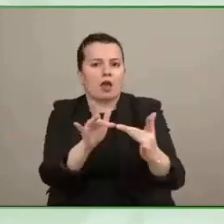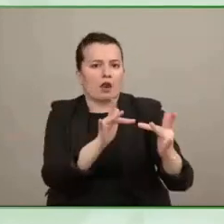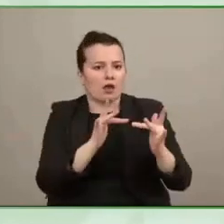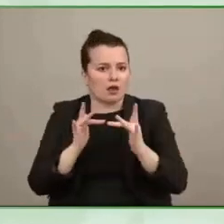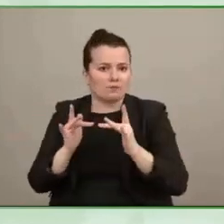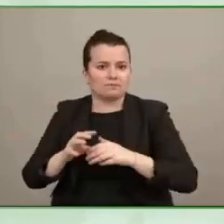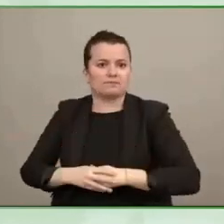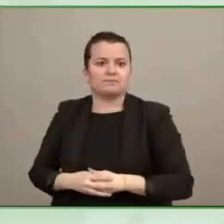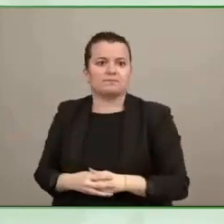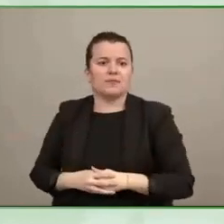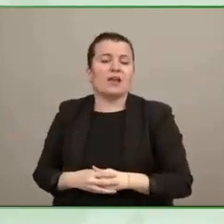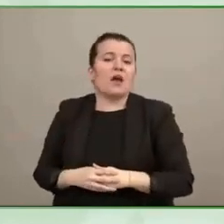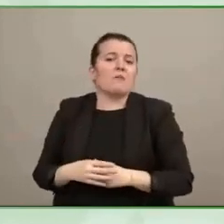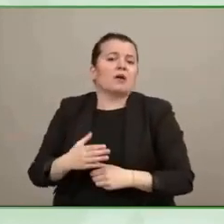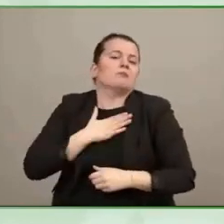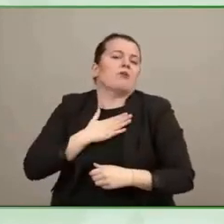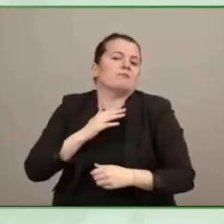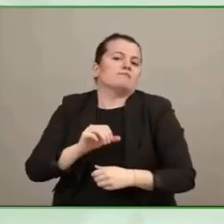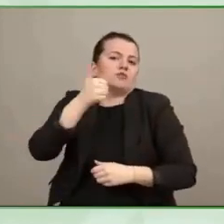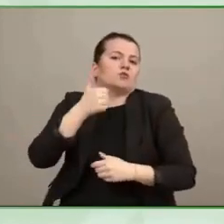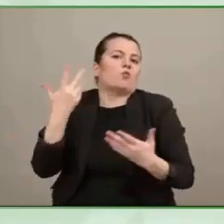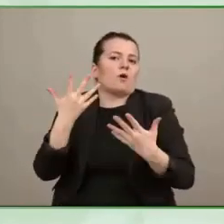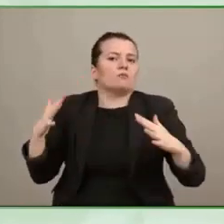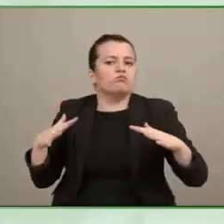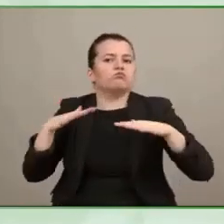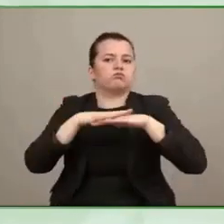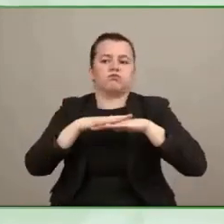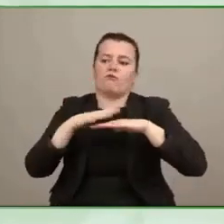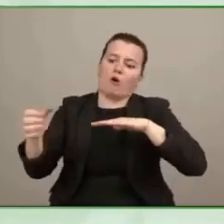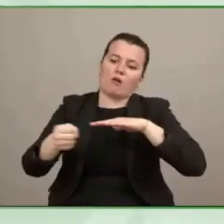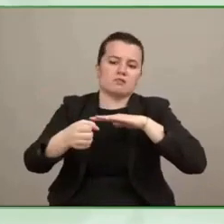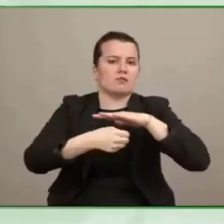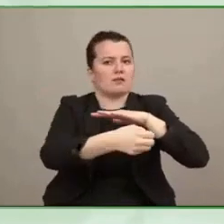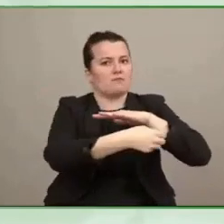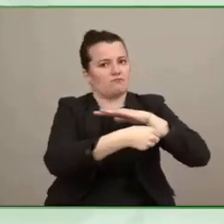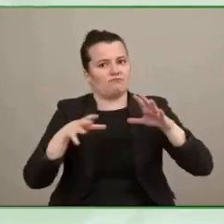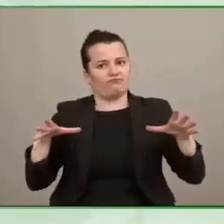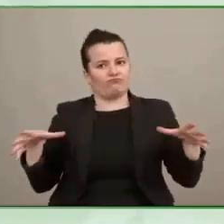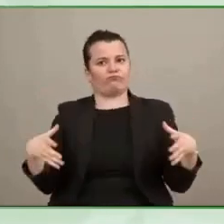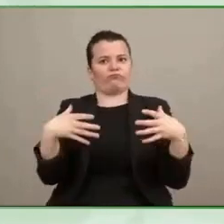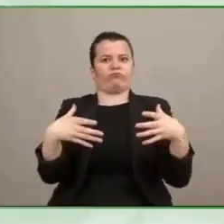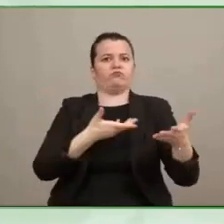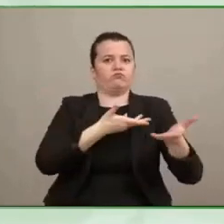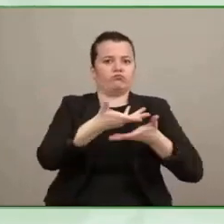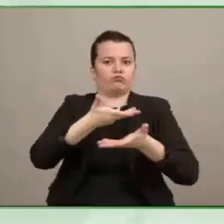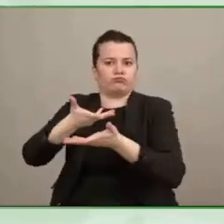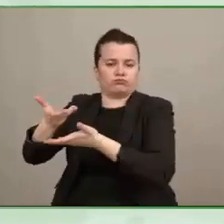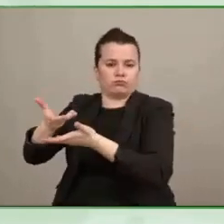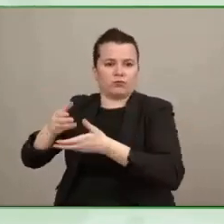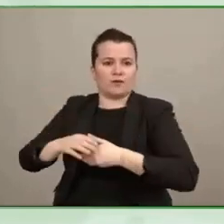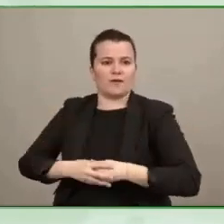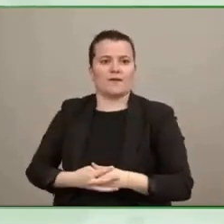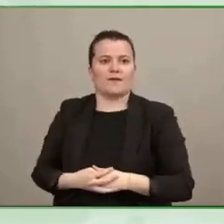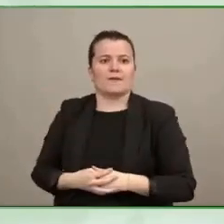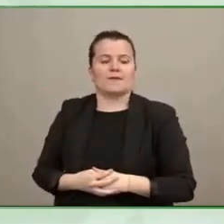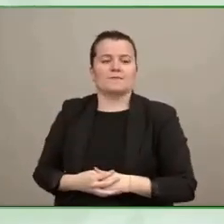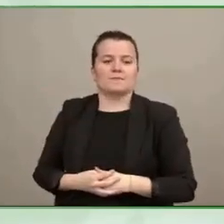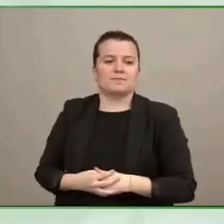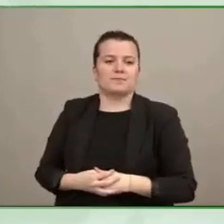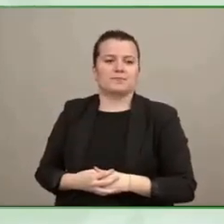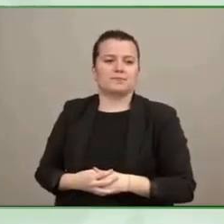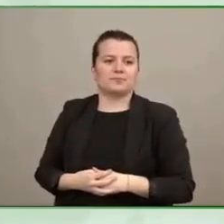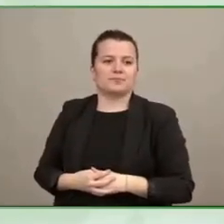personal disability, is established without depending to any project, but established to get the